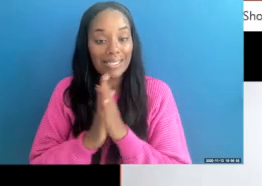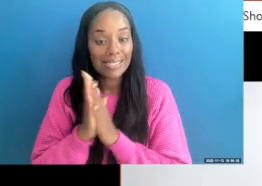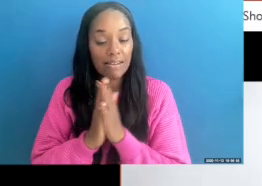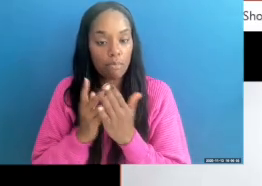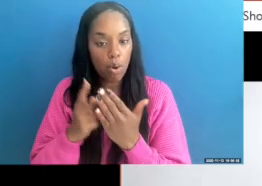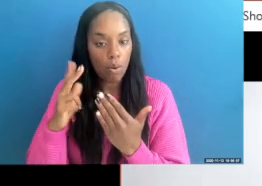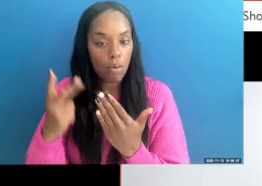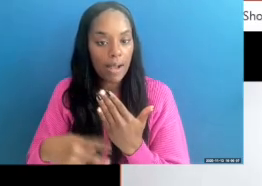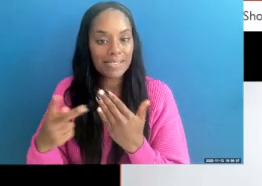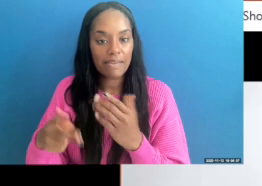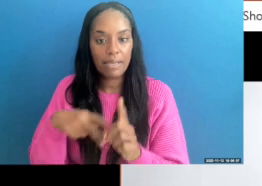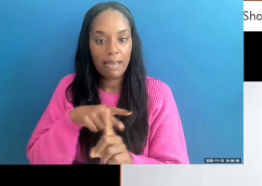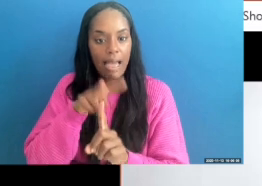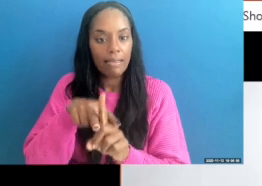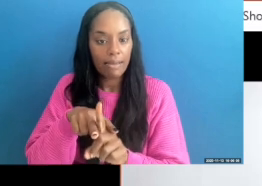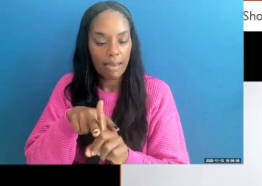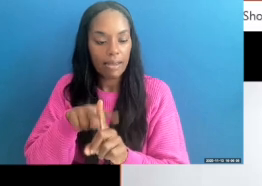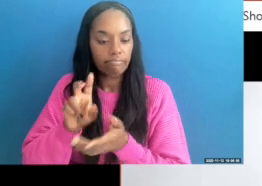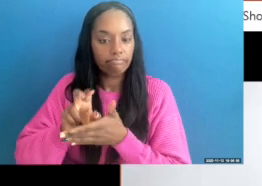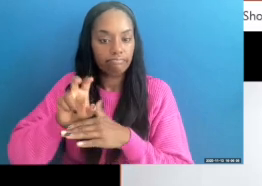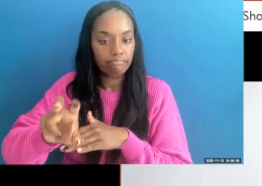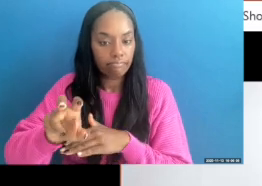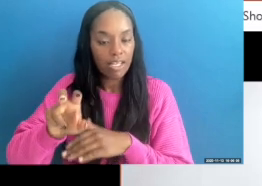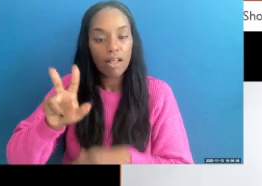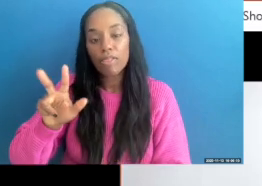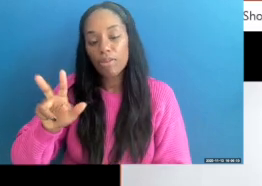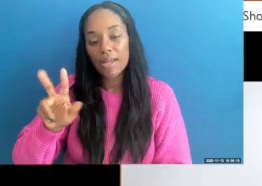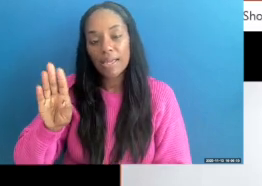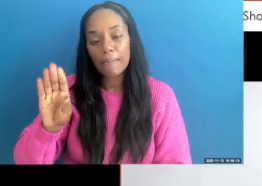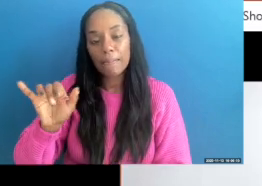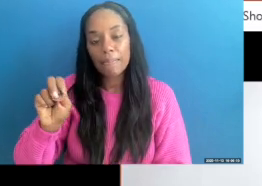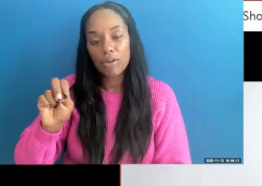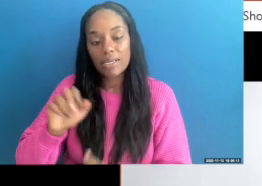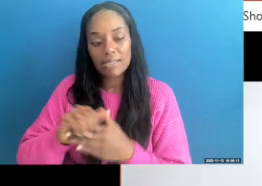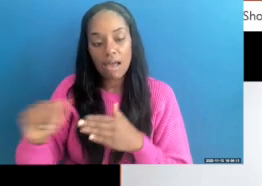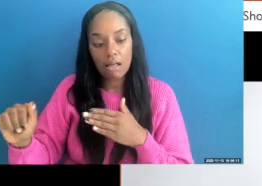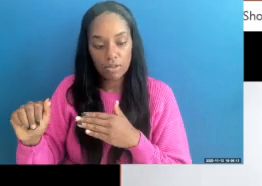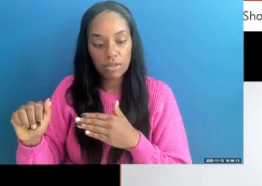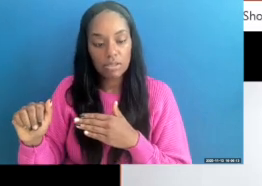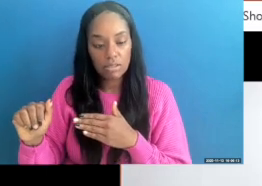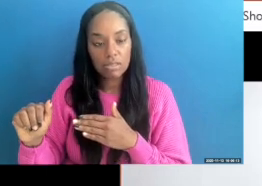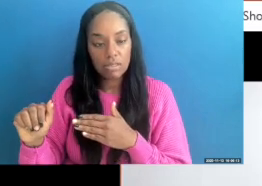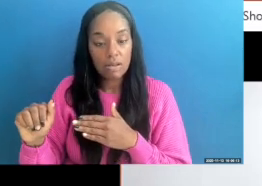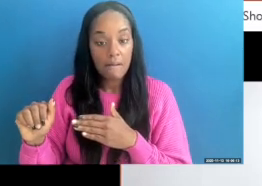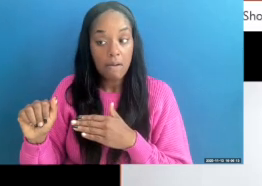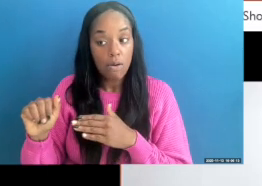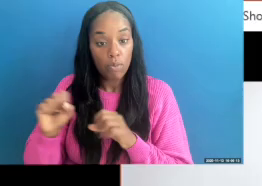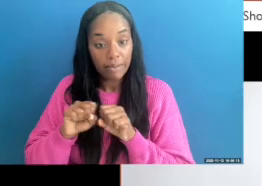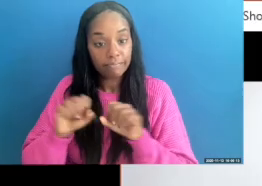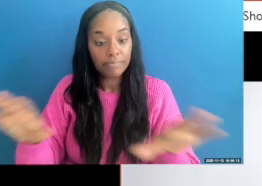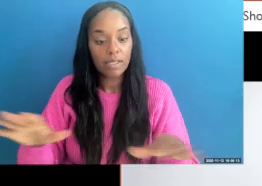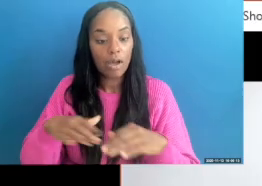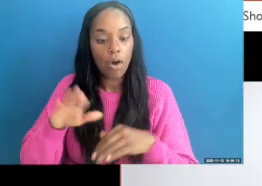community incentive programs have been allocated nearly $3 billion, deployed over